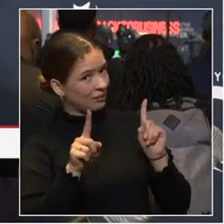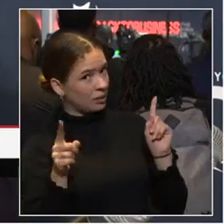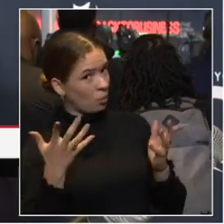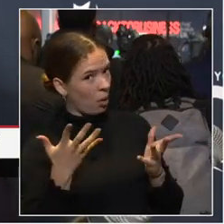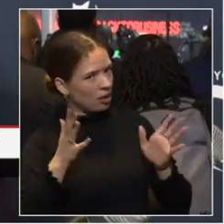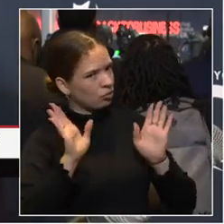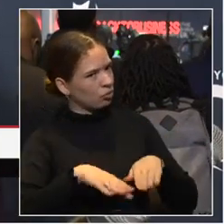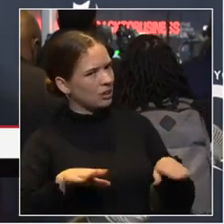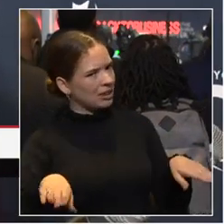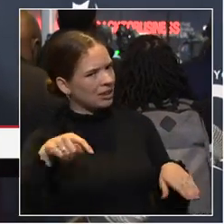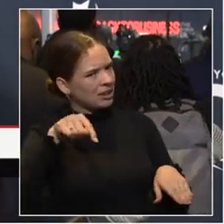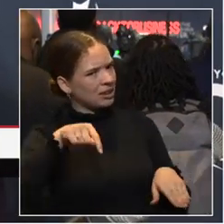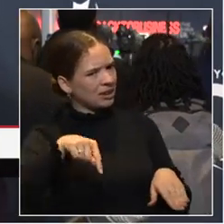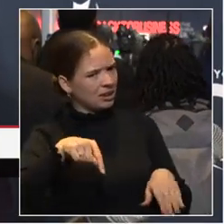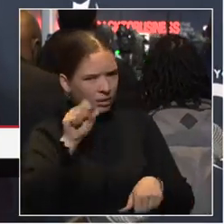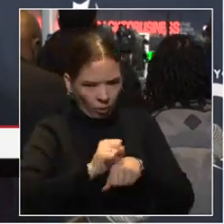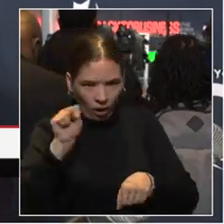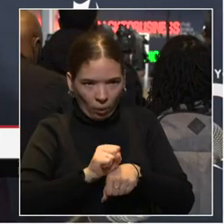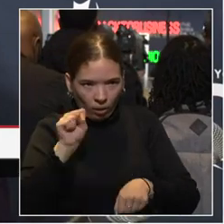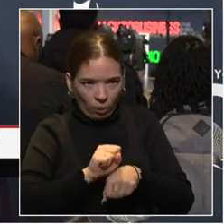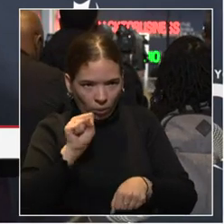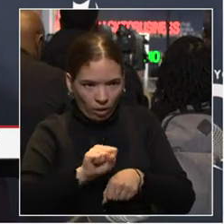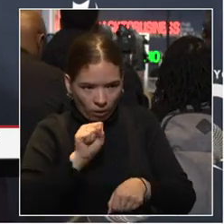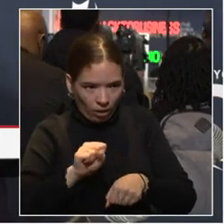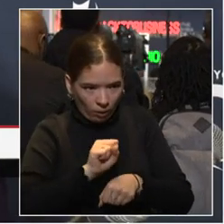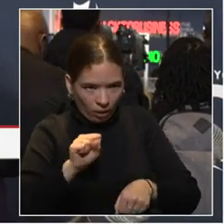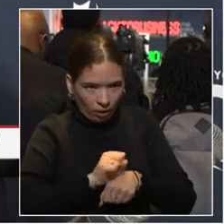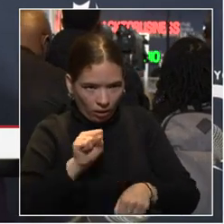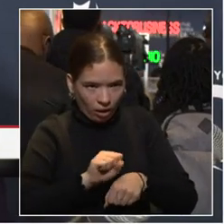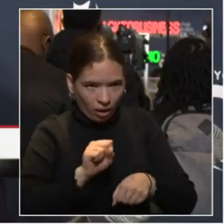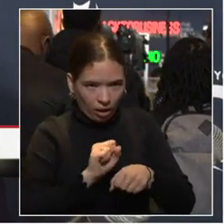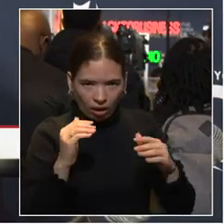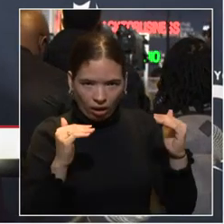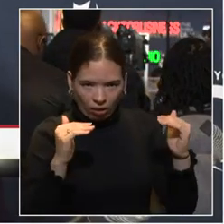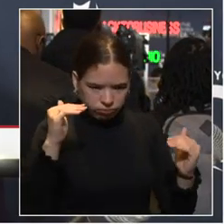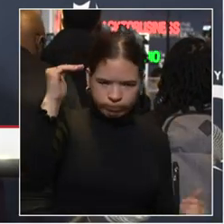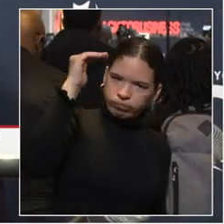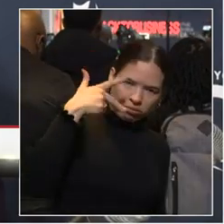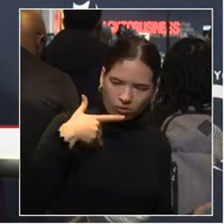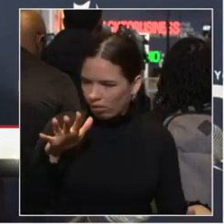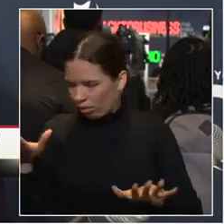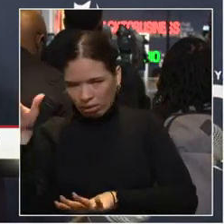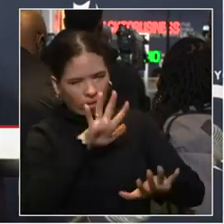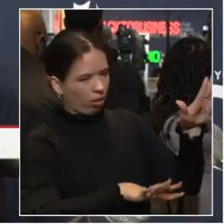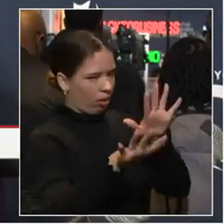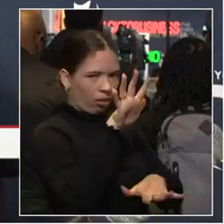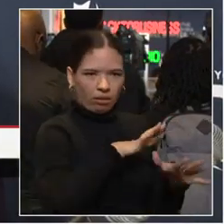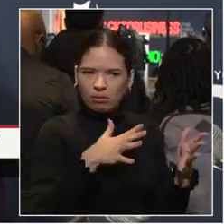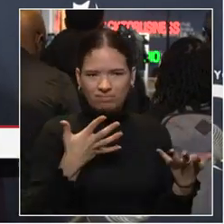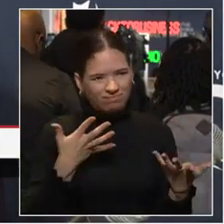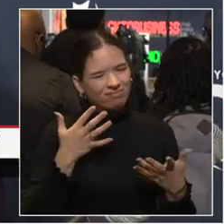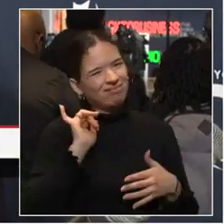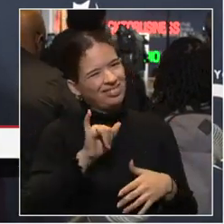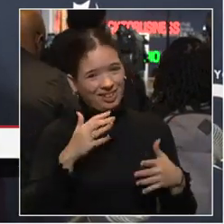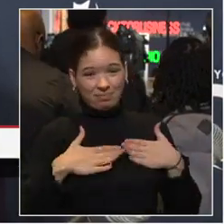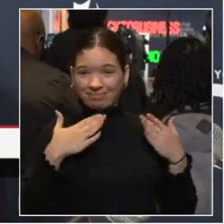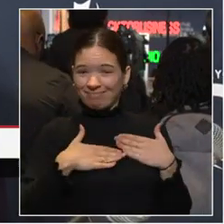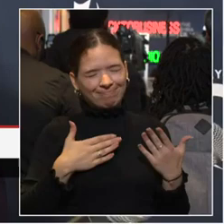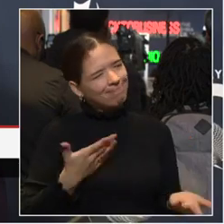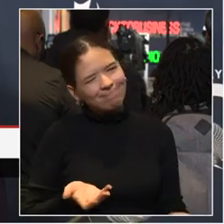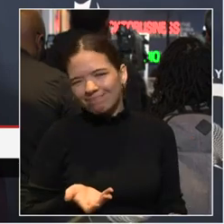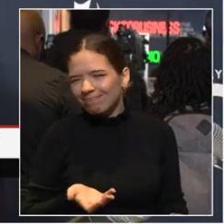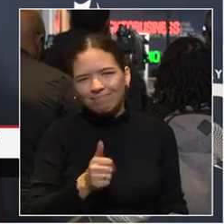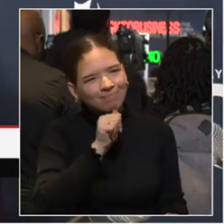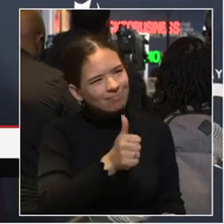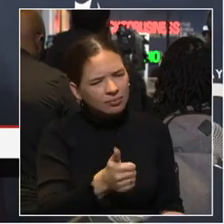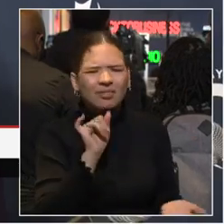all work, all the time. And in some ways, that's hard to break out of. So I have a very important job,